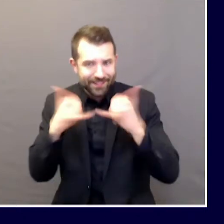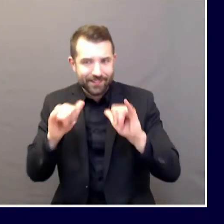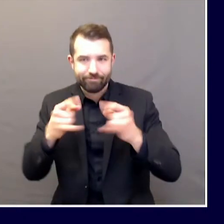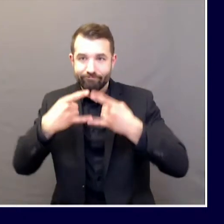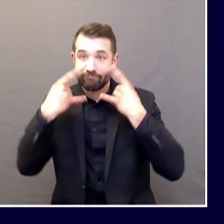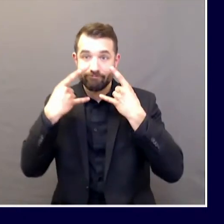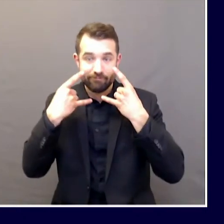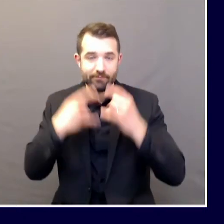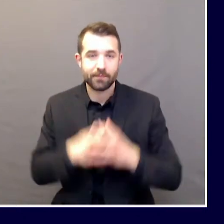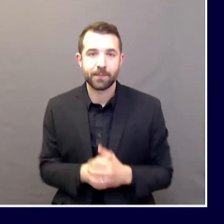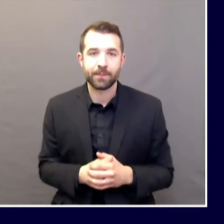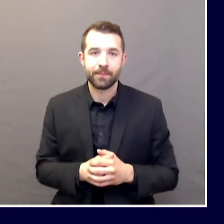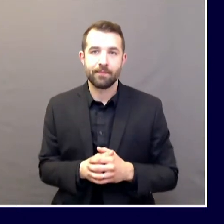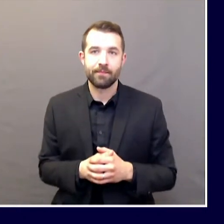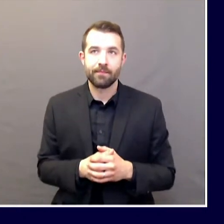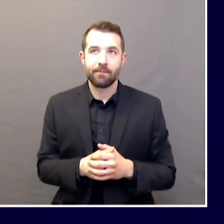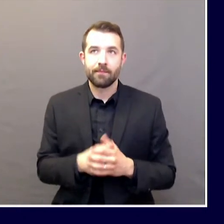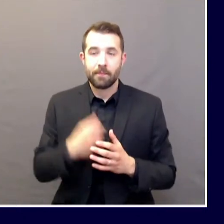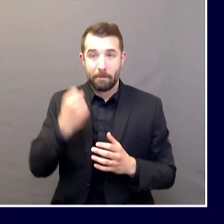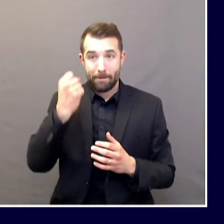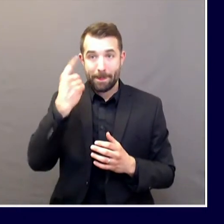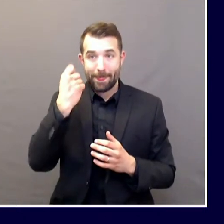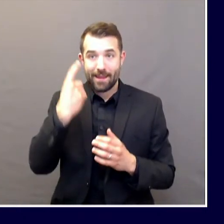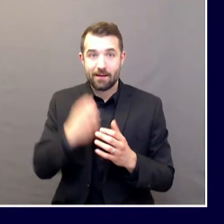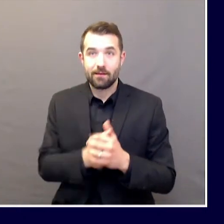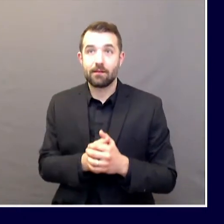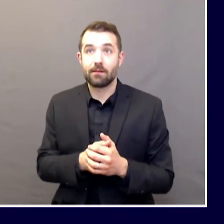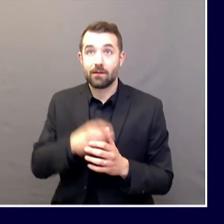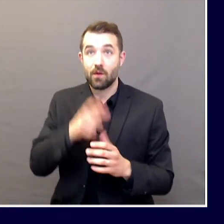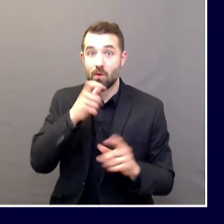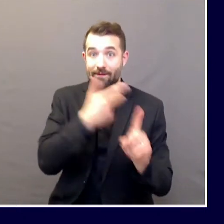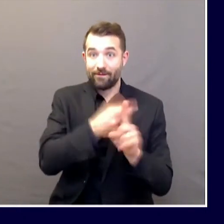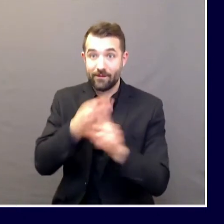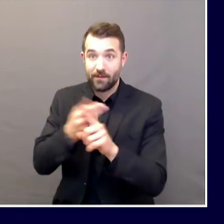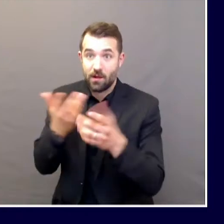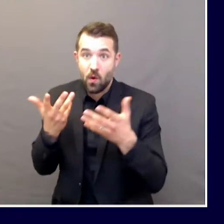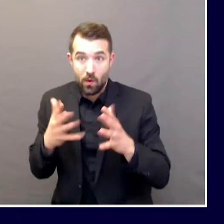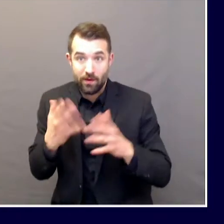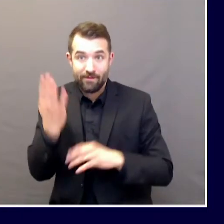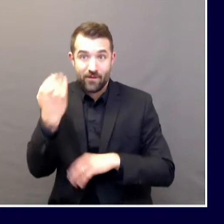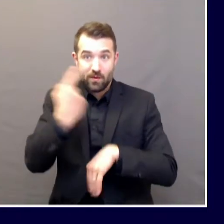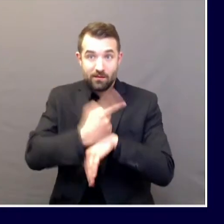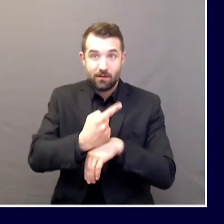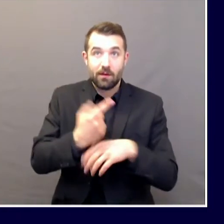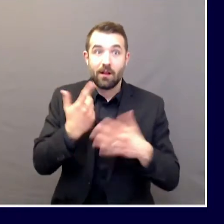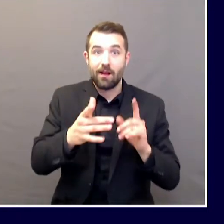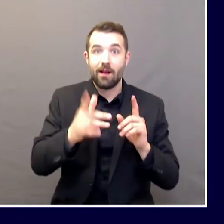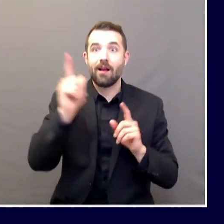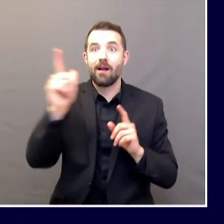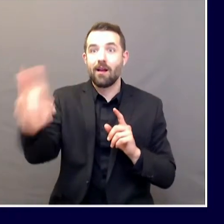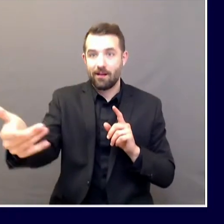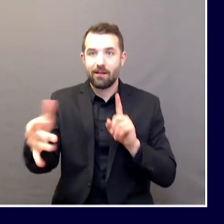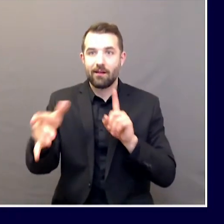though, have had the more mild versions of the disease, or have there been? Yes, so the vaccines remain